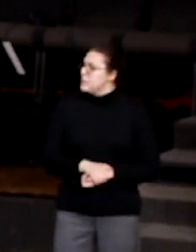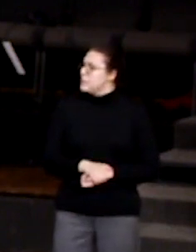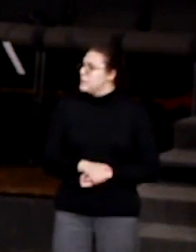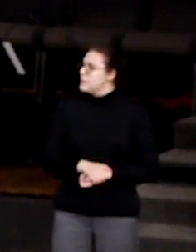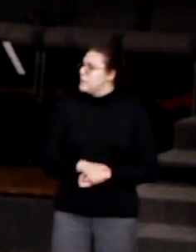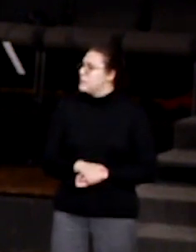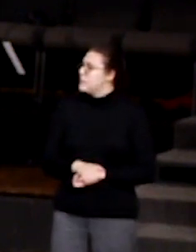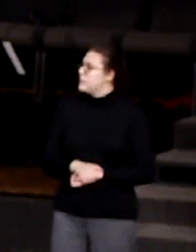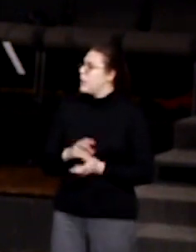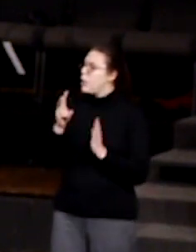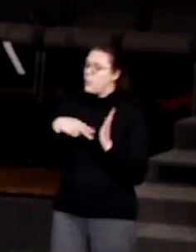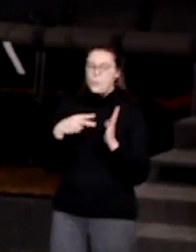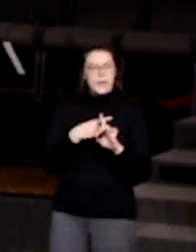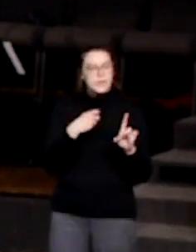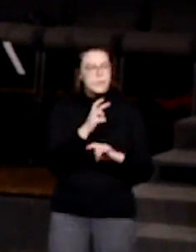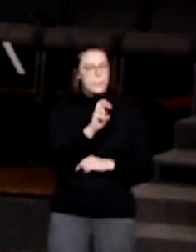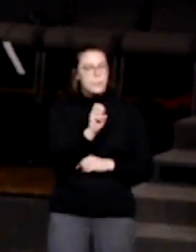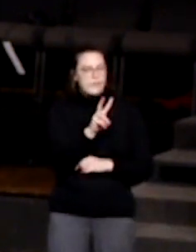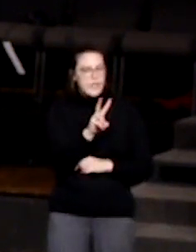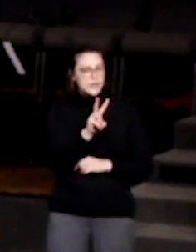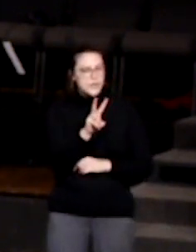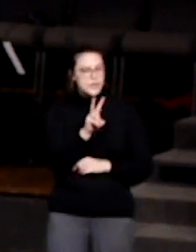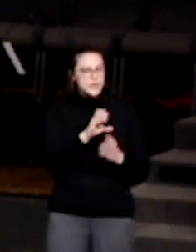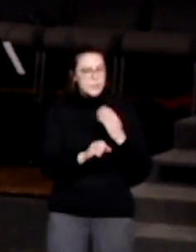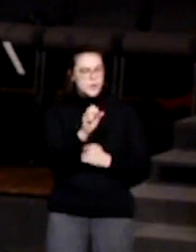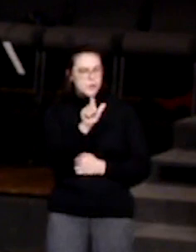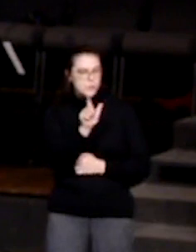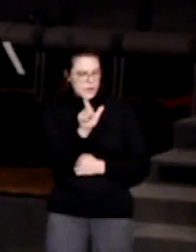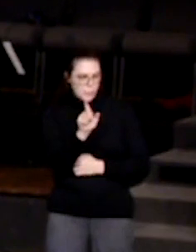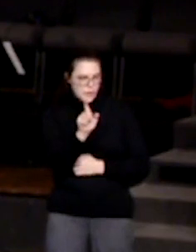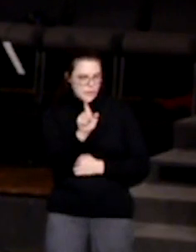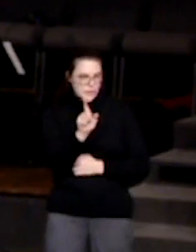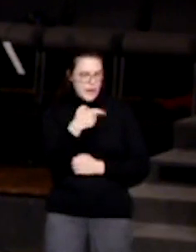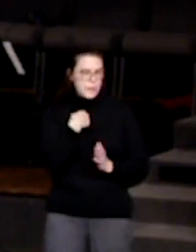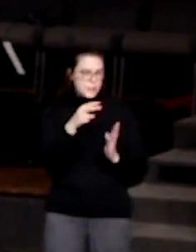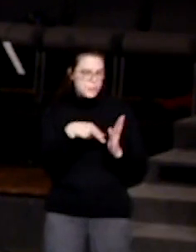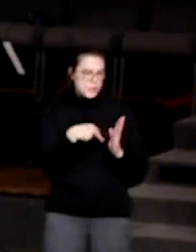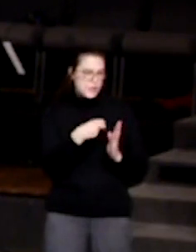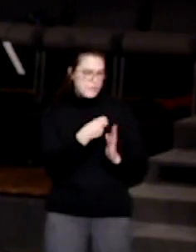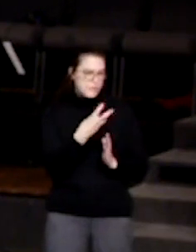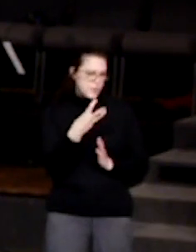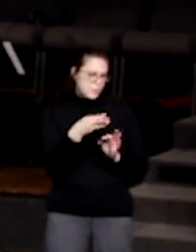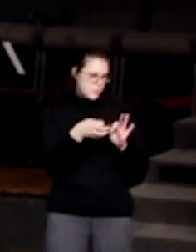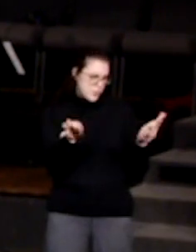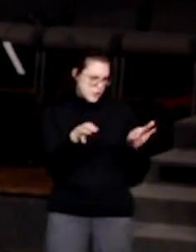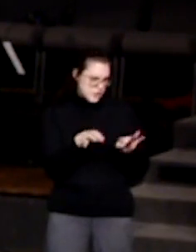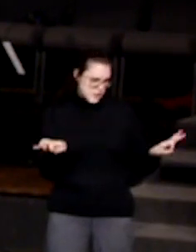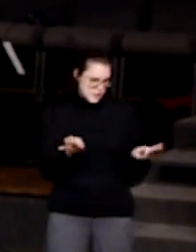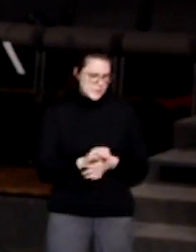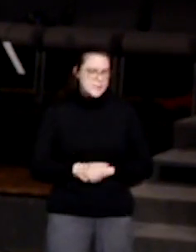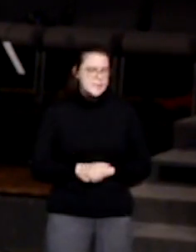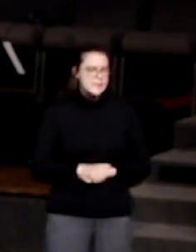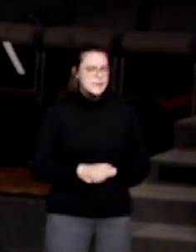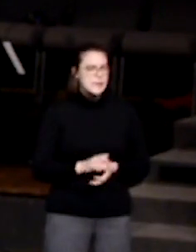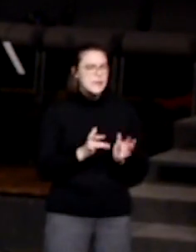Reading from Revelation chapter 21, I'm just going to read a few selective verses.